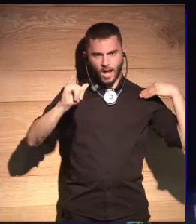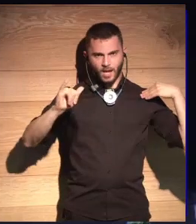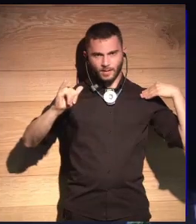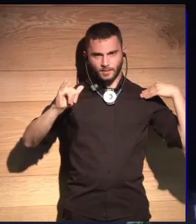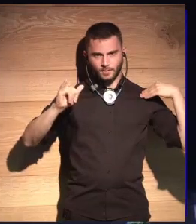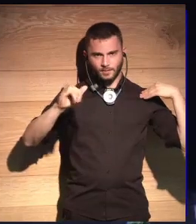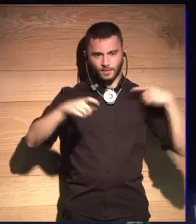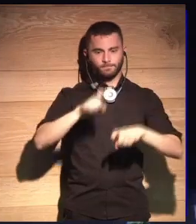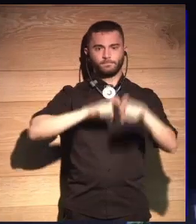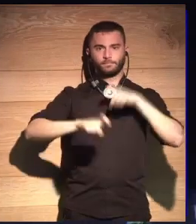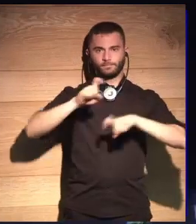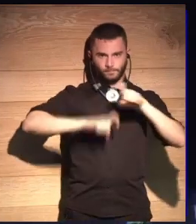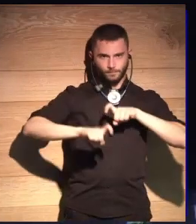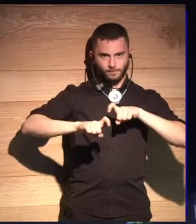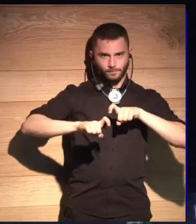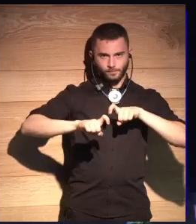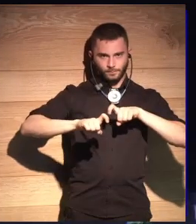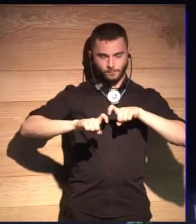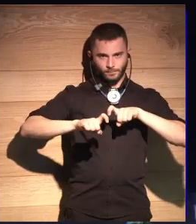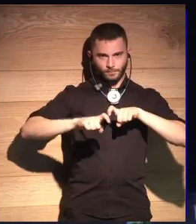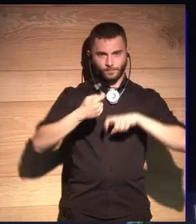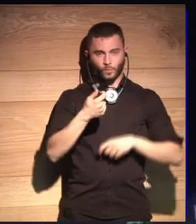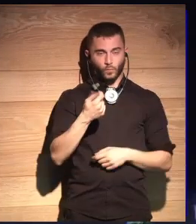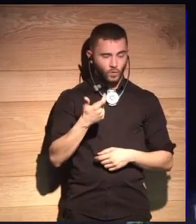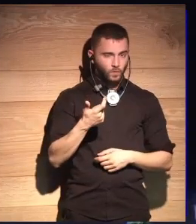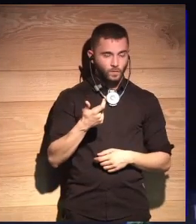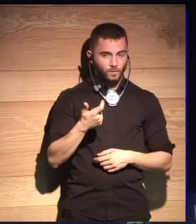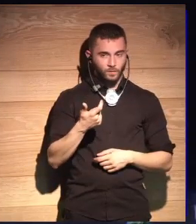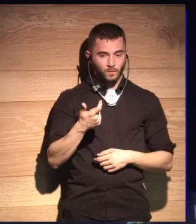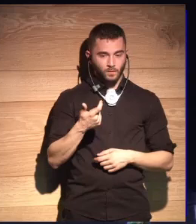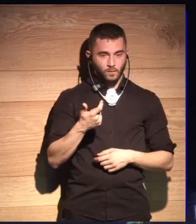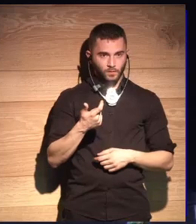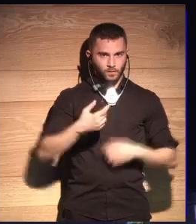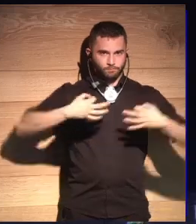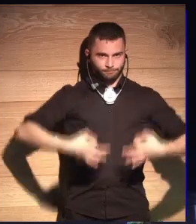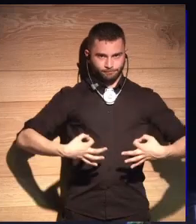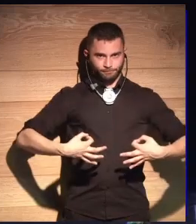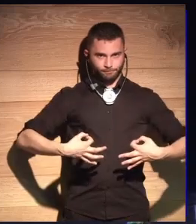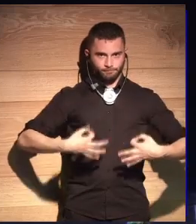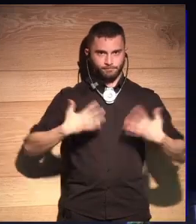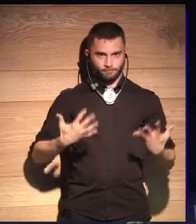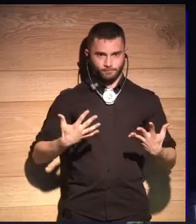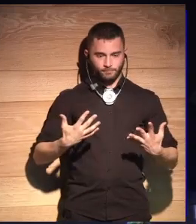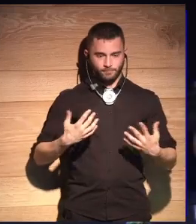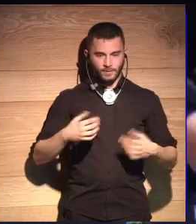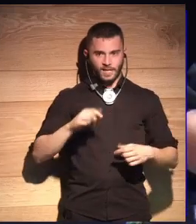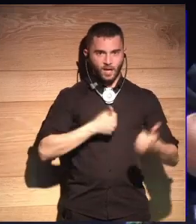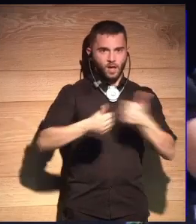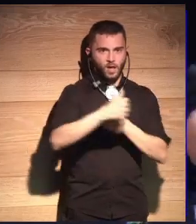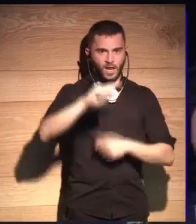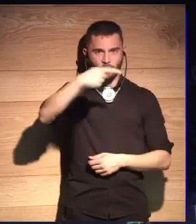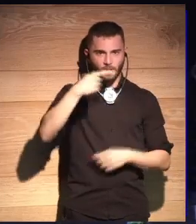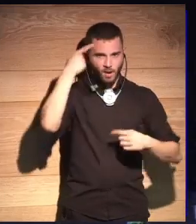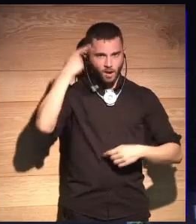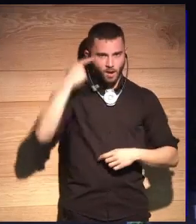journalist profession needs to, you can't focus on being first and also on being true the whole time. You have to, in